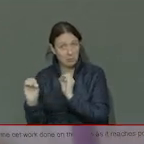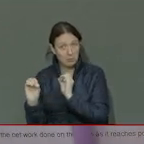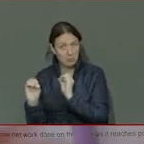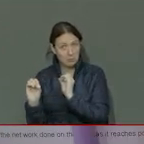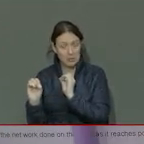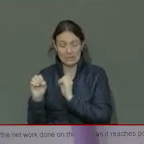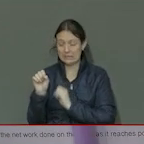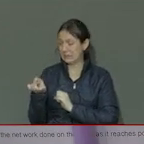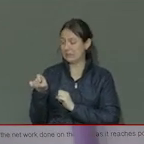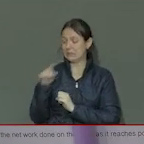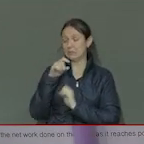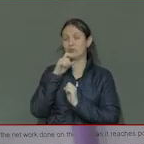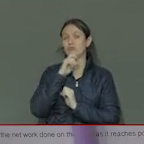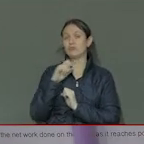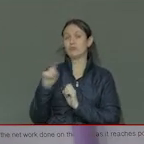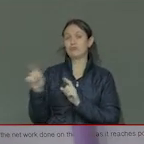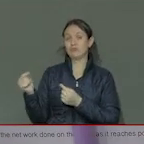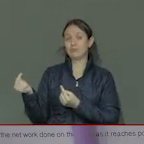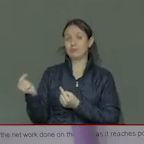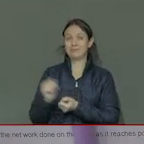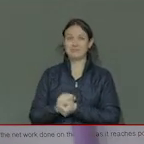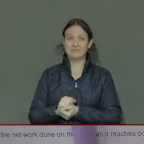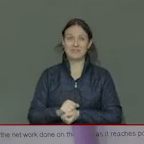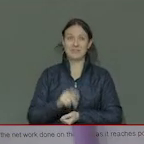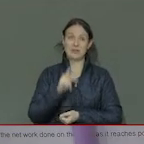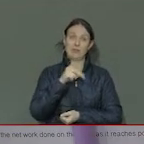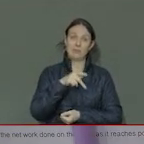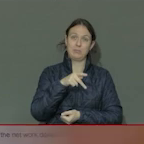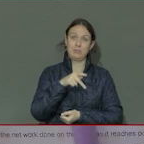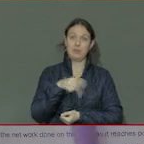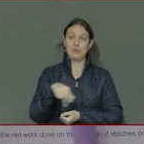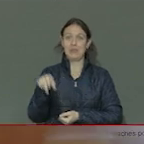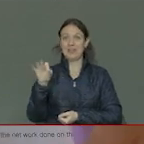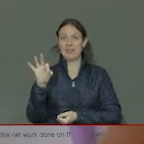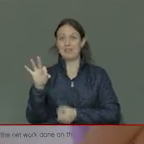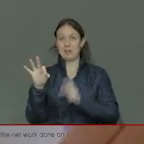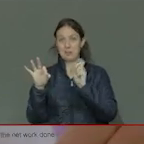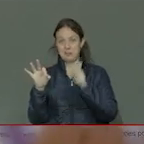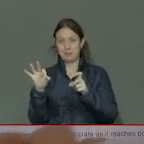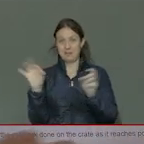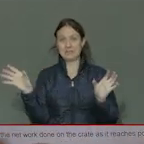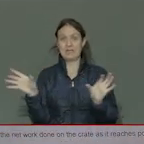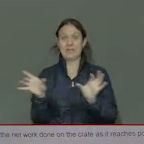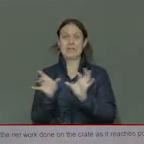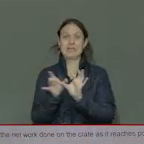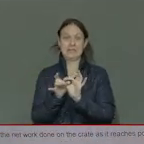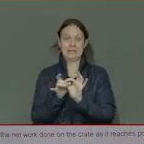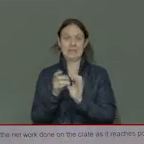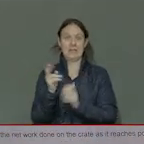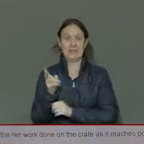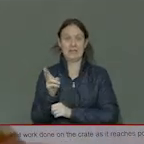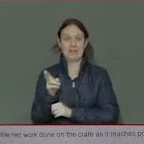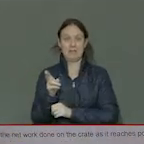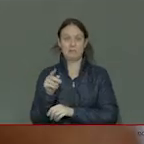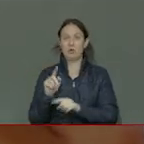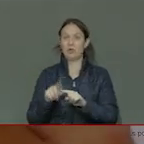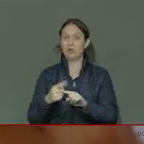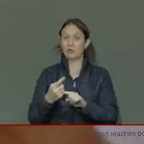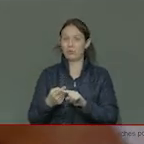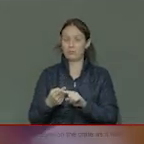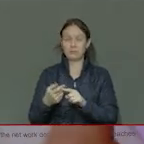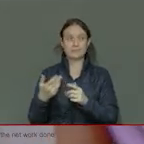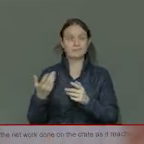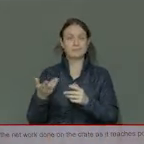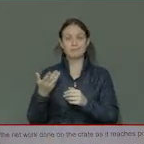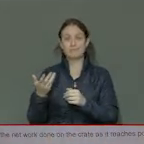And again, the P and the F must fit each other. So if you want to work out the power